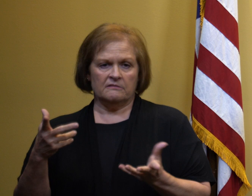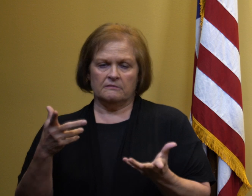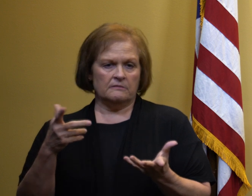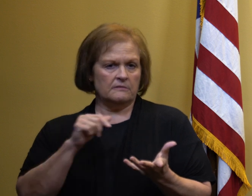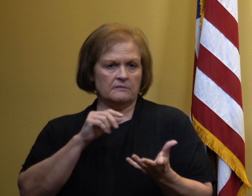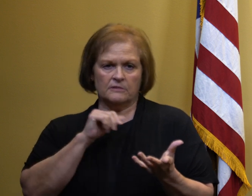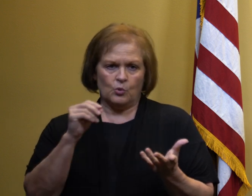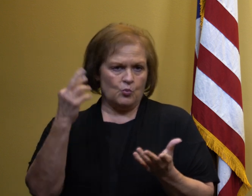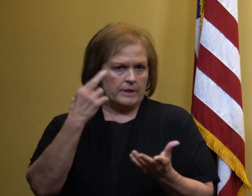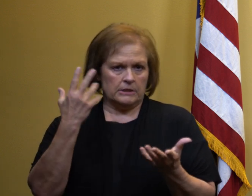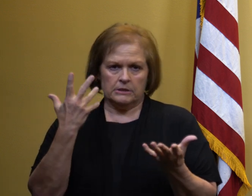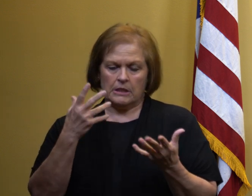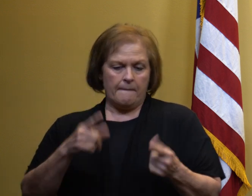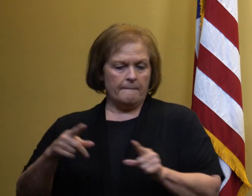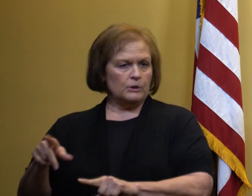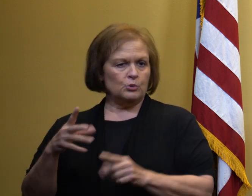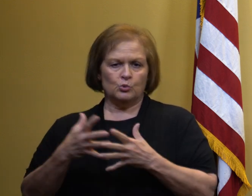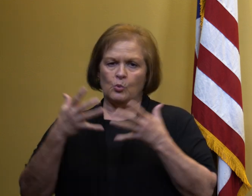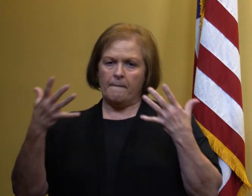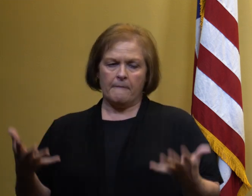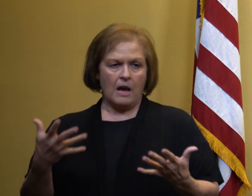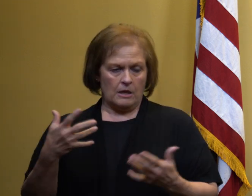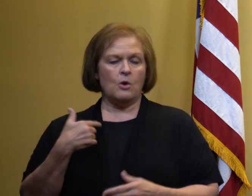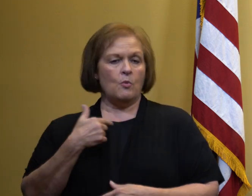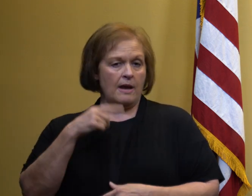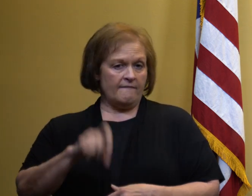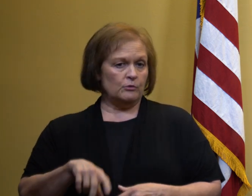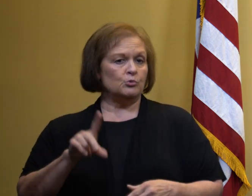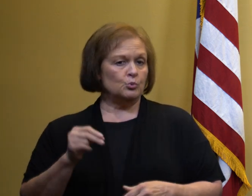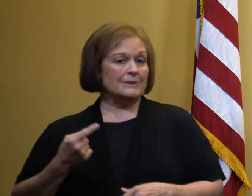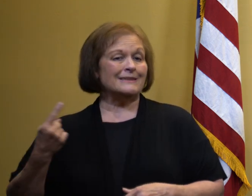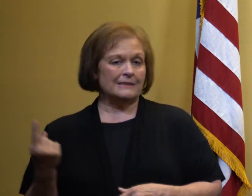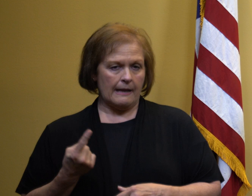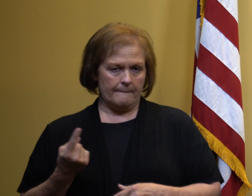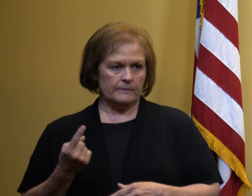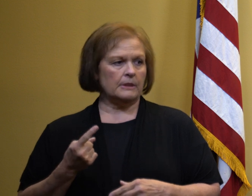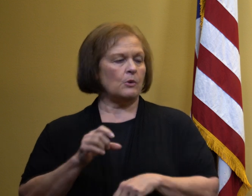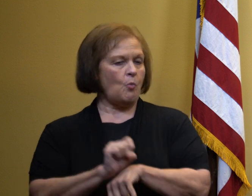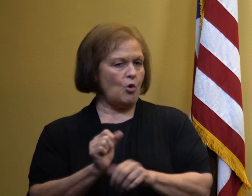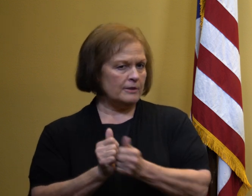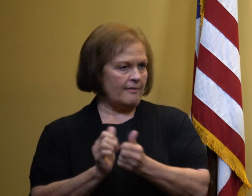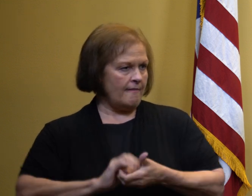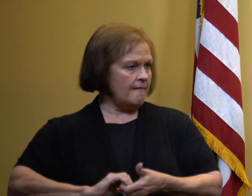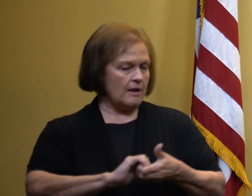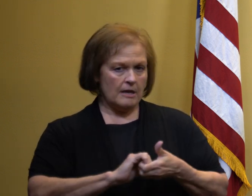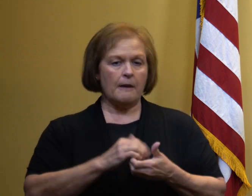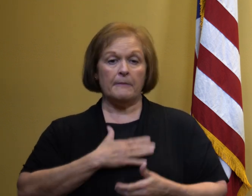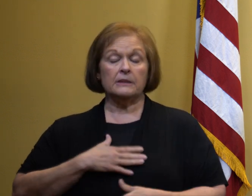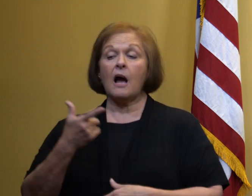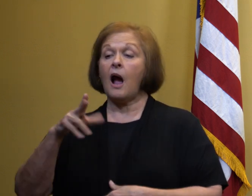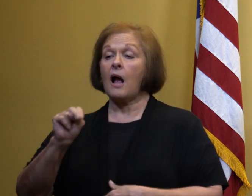our community for far too long, and we can do something about it collectively. Put the guns